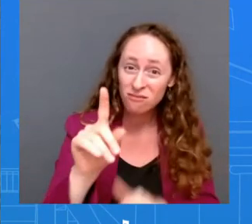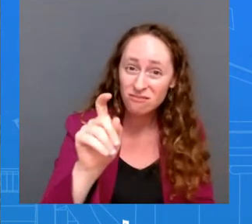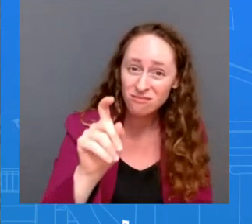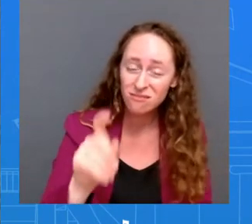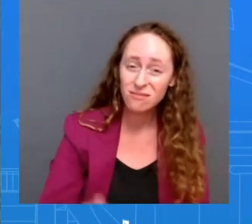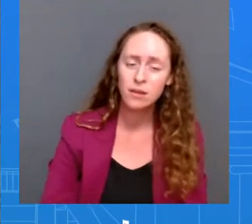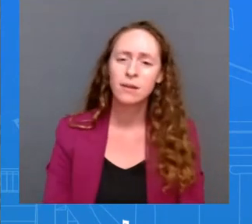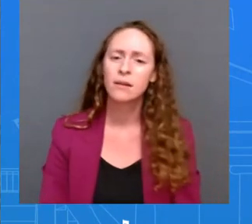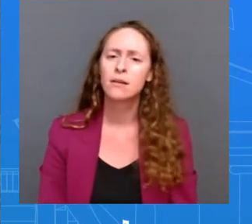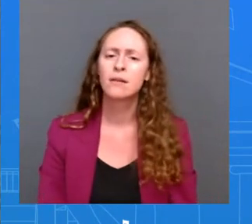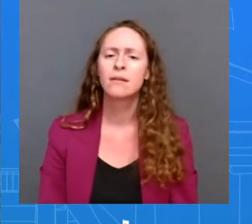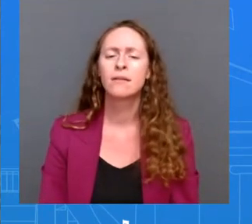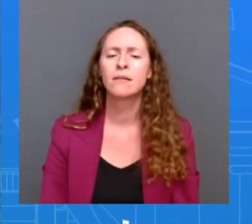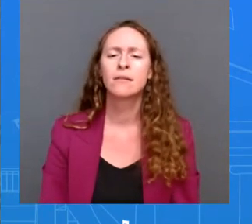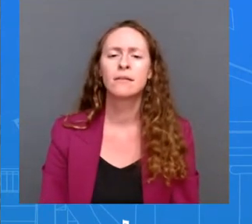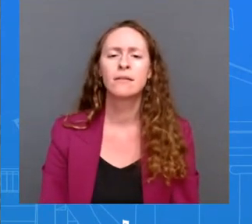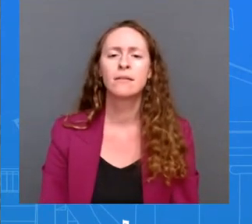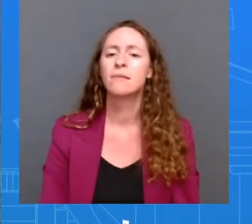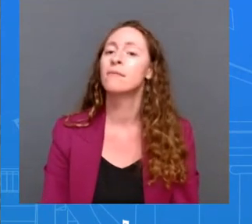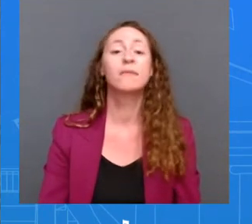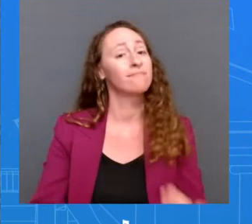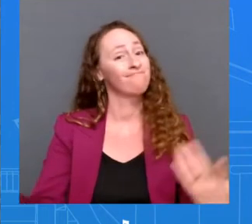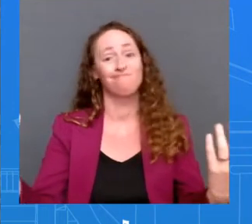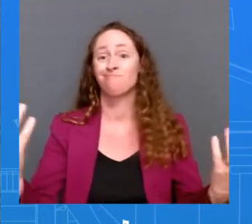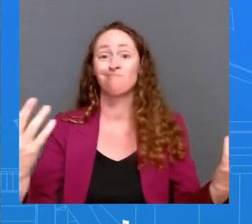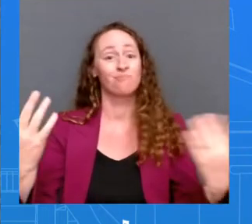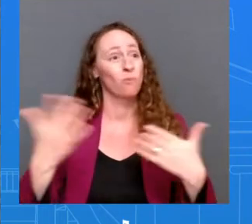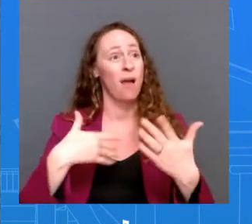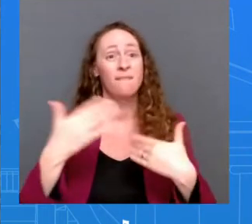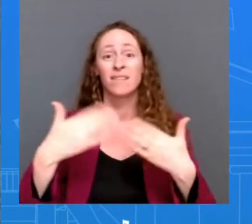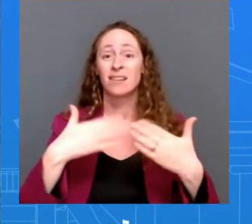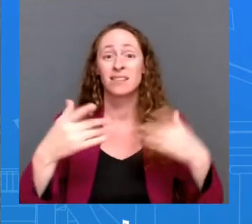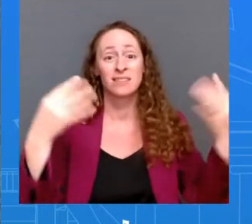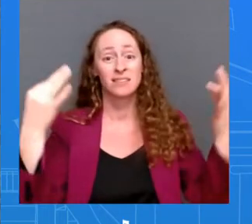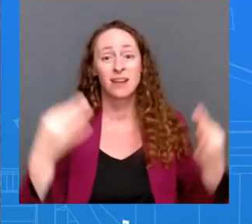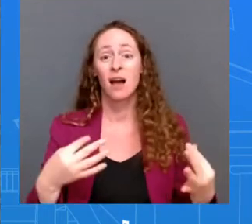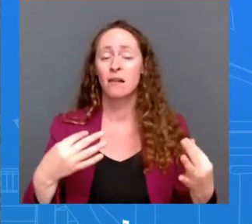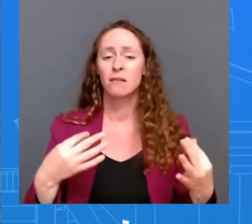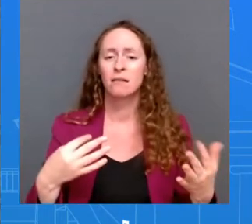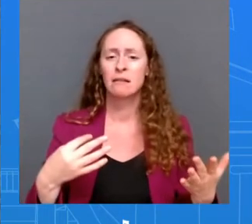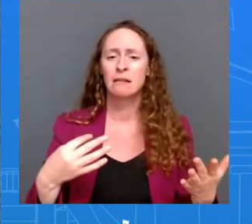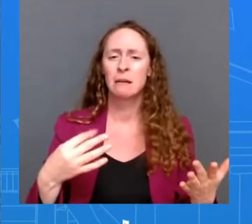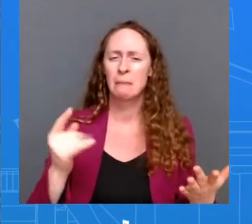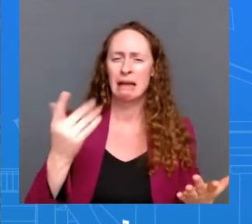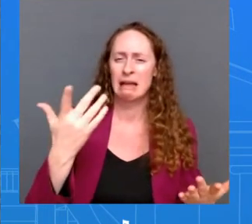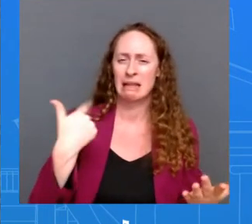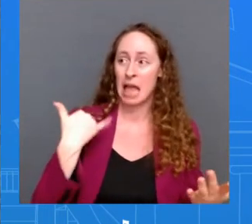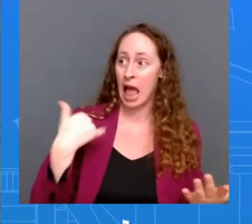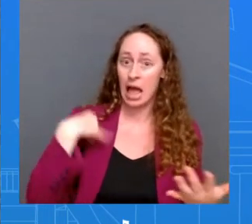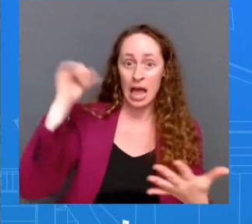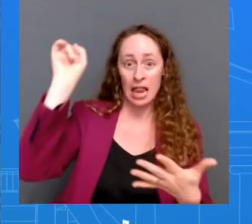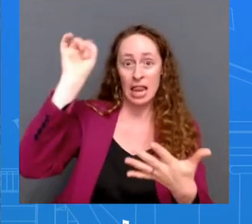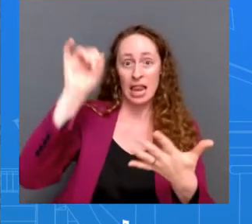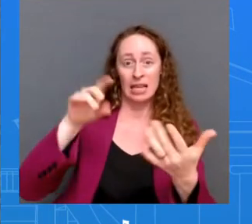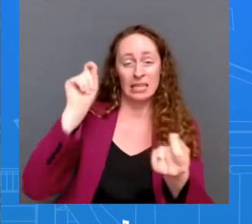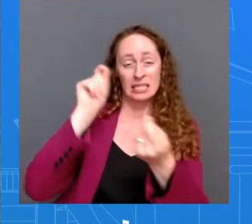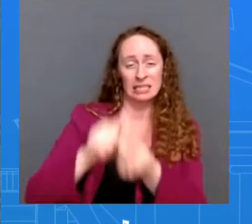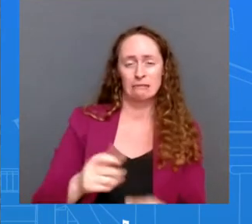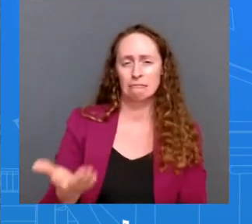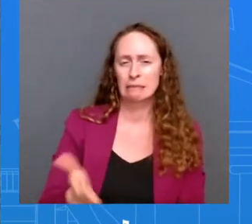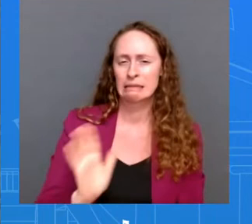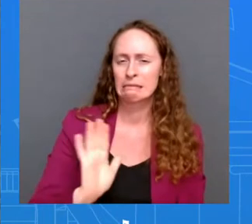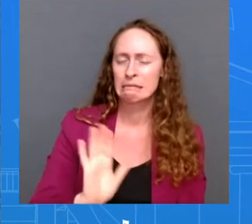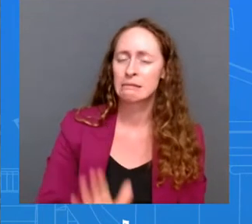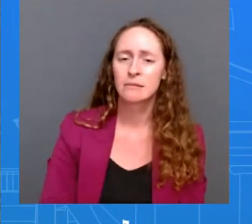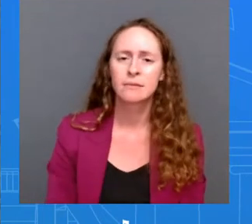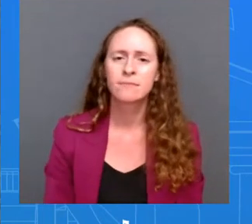into a great level of detail on that. Let me say that when I say we're prepared for what China may